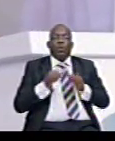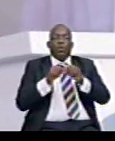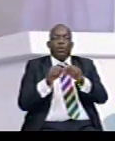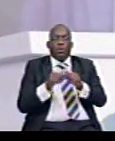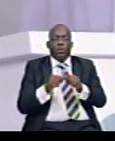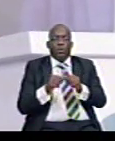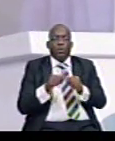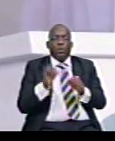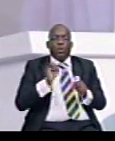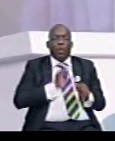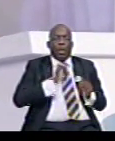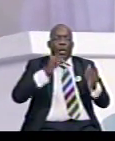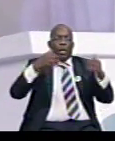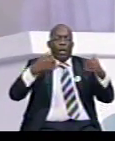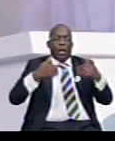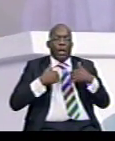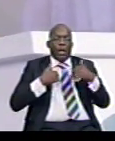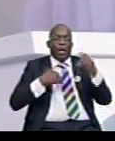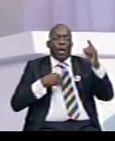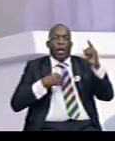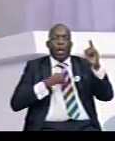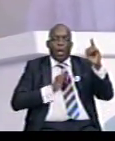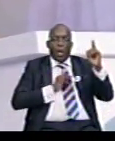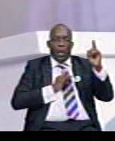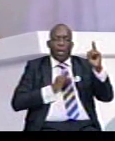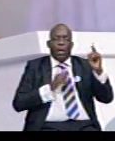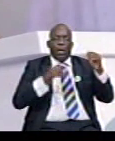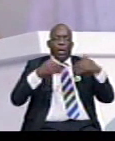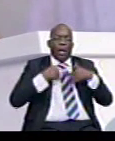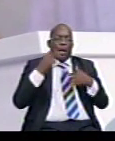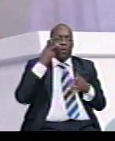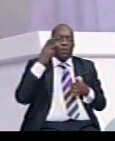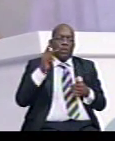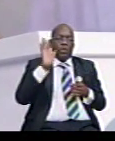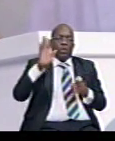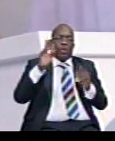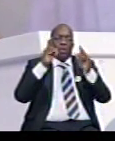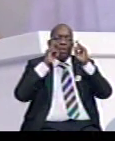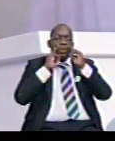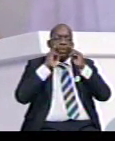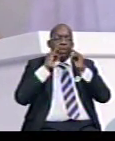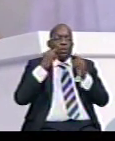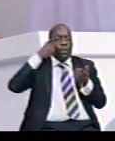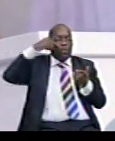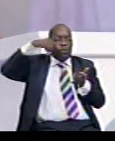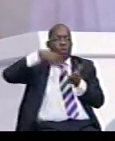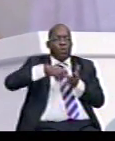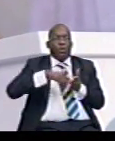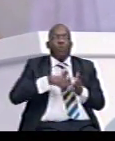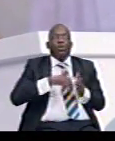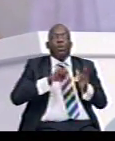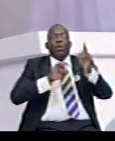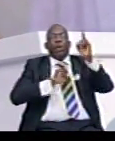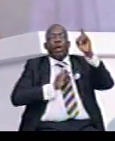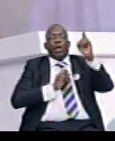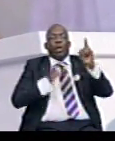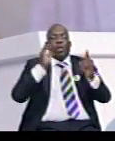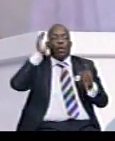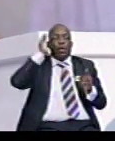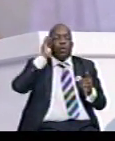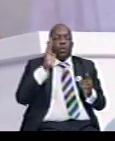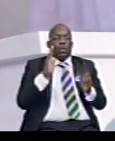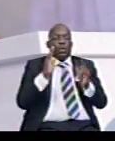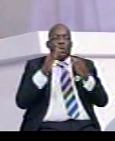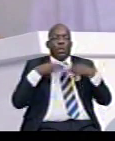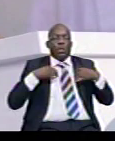I have seen the tears. Behold, I will heal thee. And